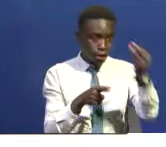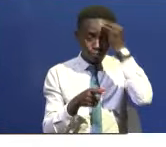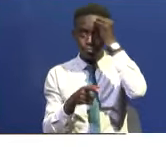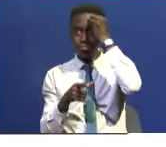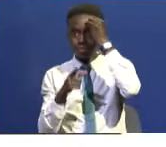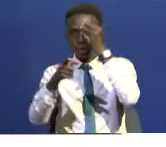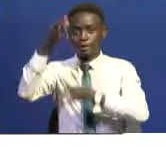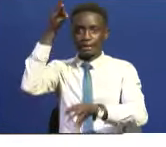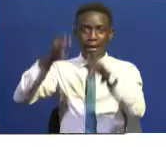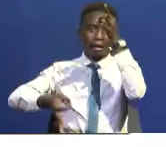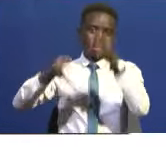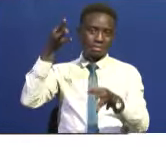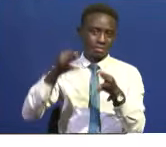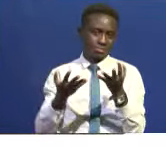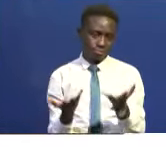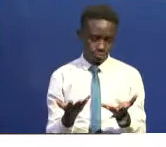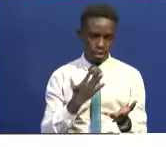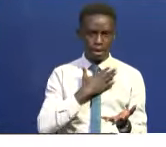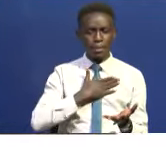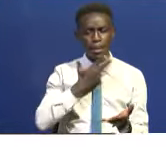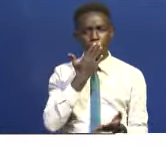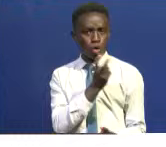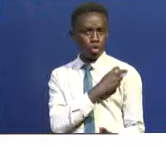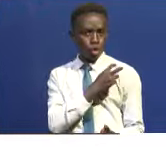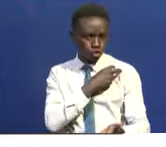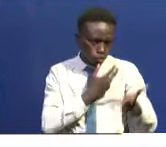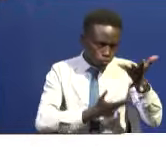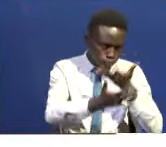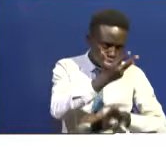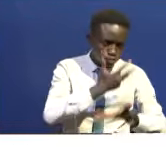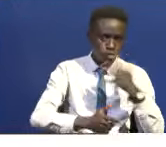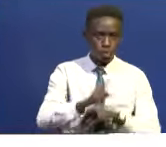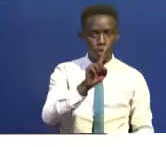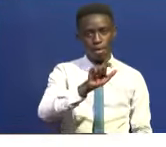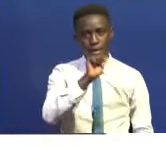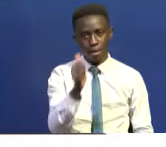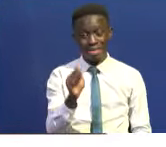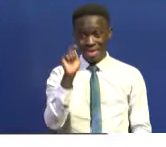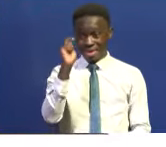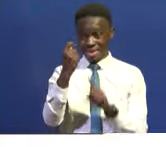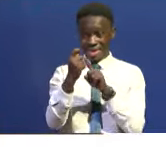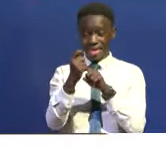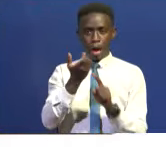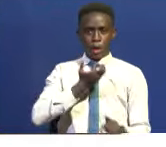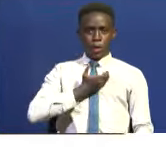what you are having. Let us consult each other. I want to say Kenya belongs to all of us.